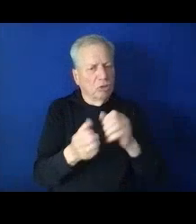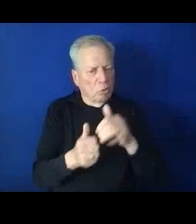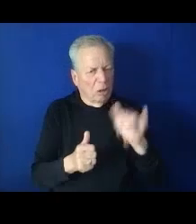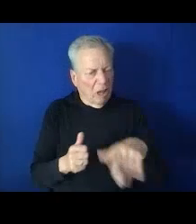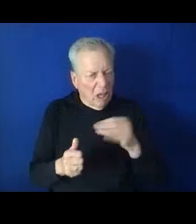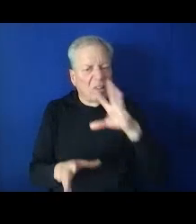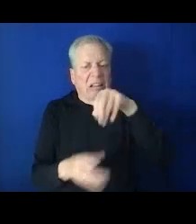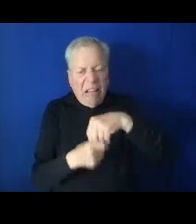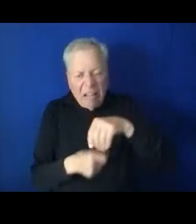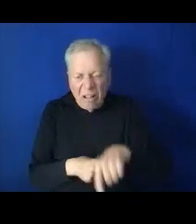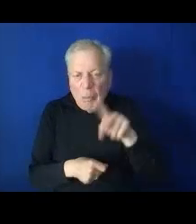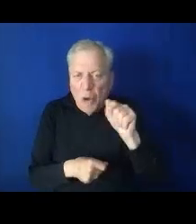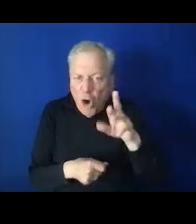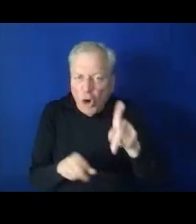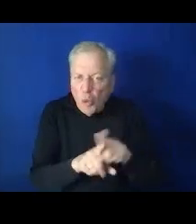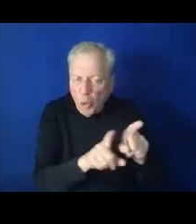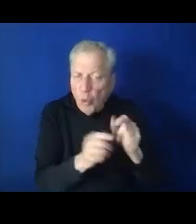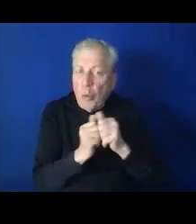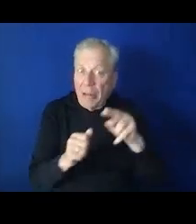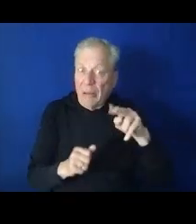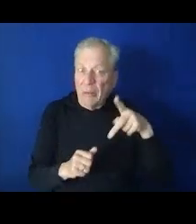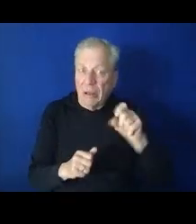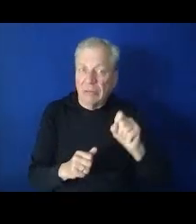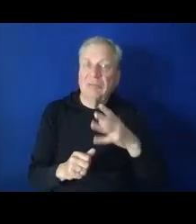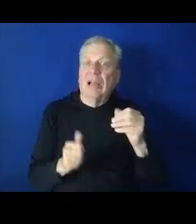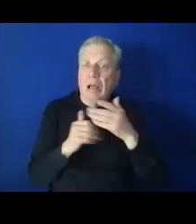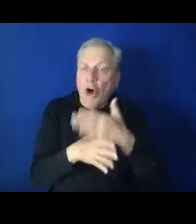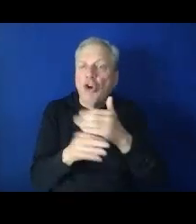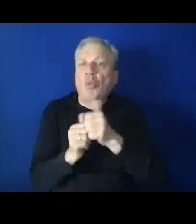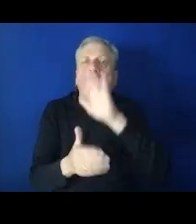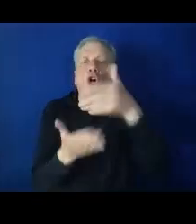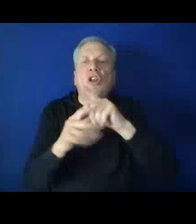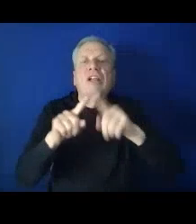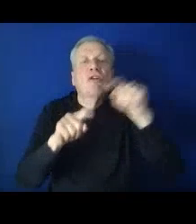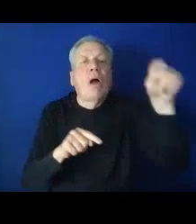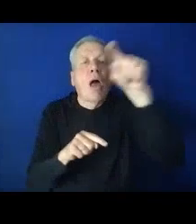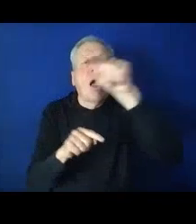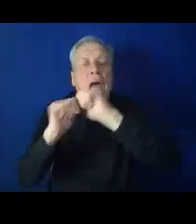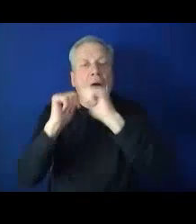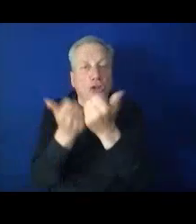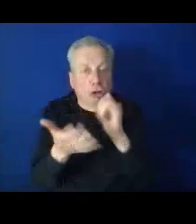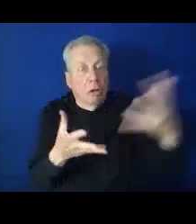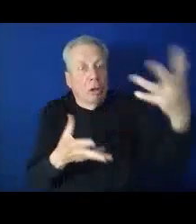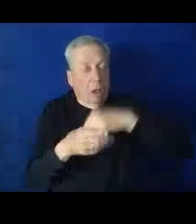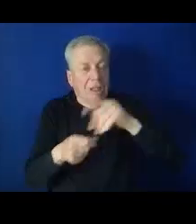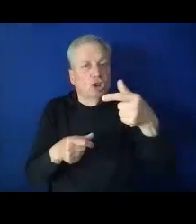inside the park with the National Park Service and in partnership with all of these agencies that comprise the GYE.